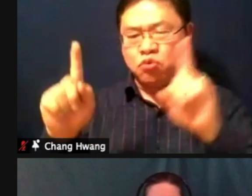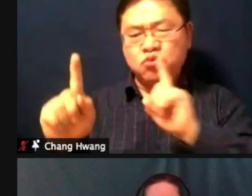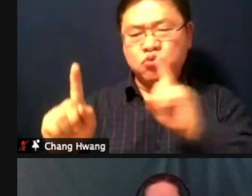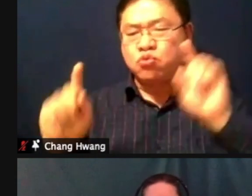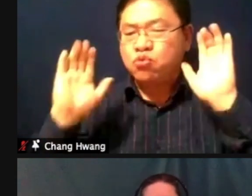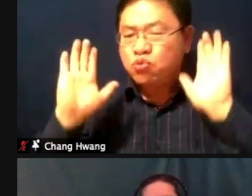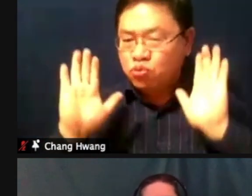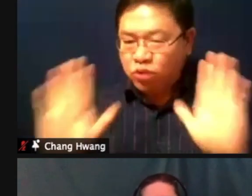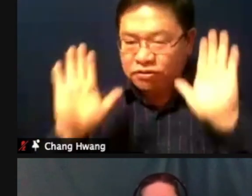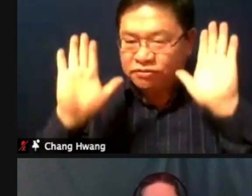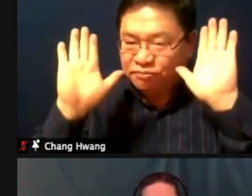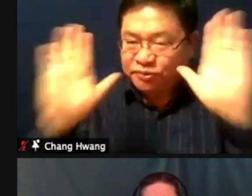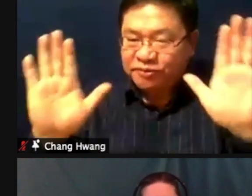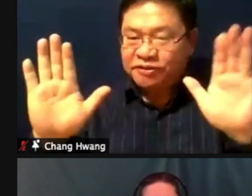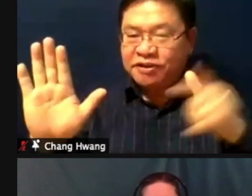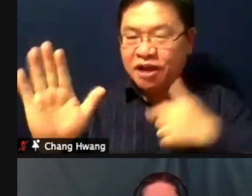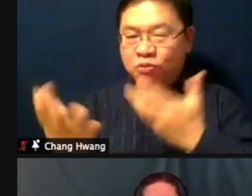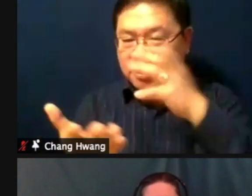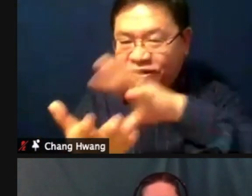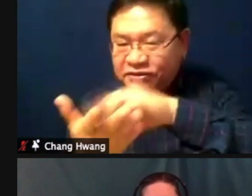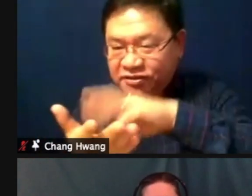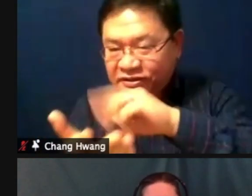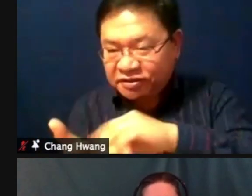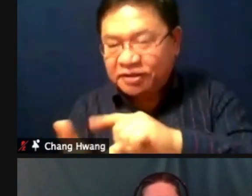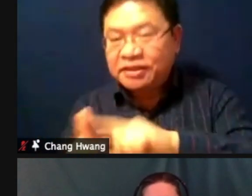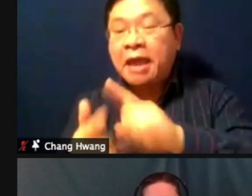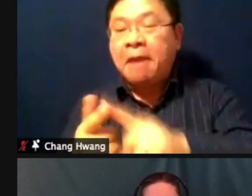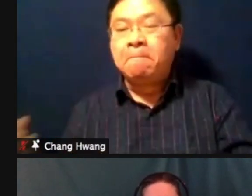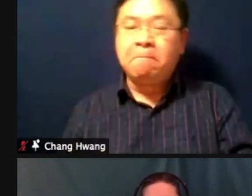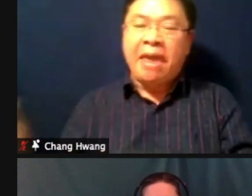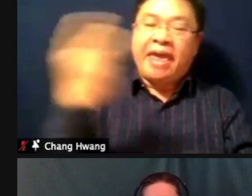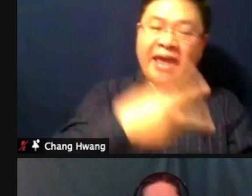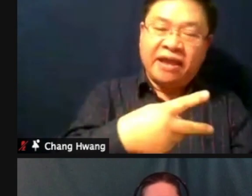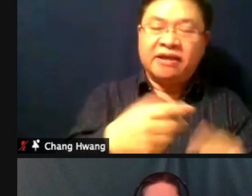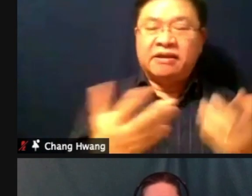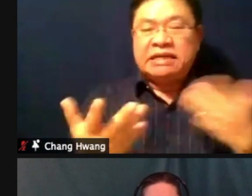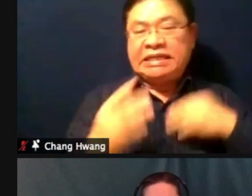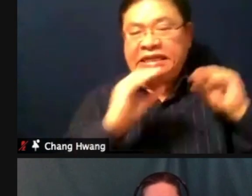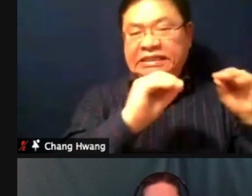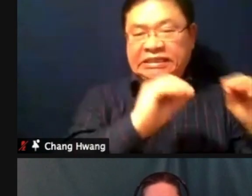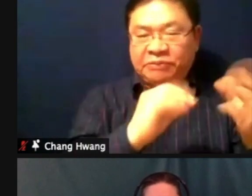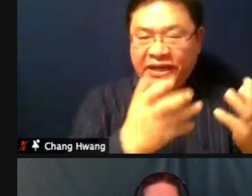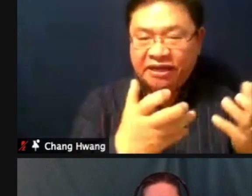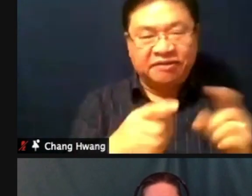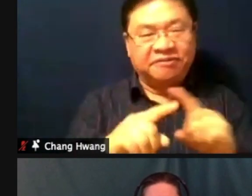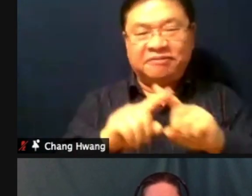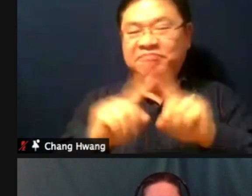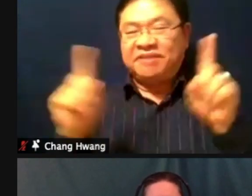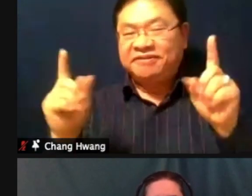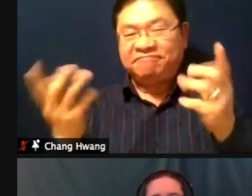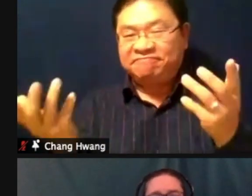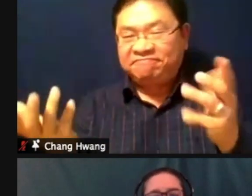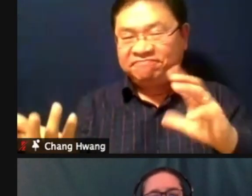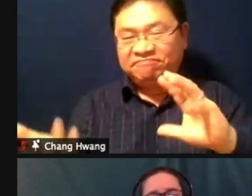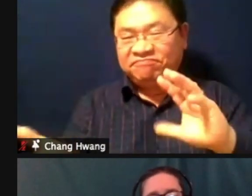for that opportunity. Now, keep in mind that the American education system, the availability of education for deaf in America